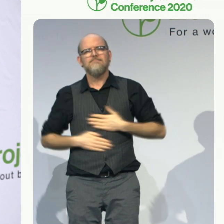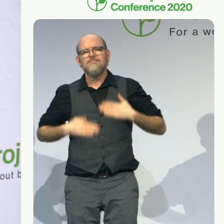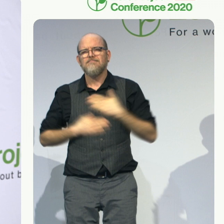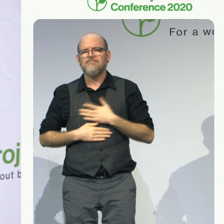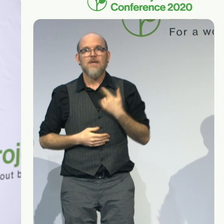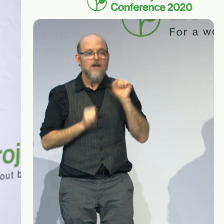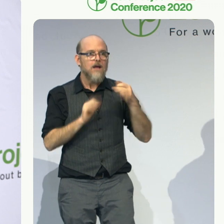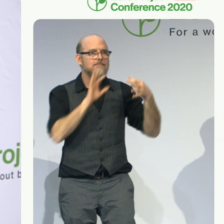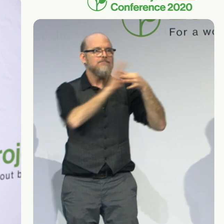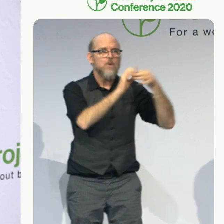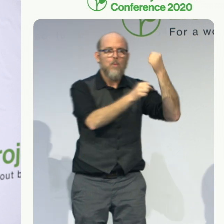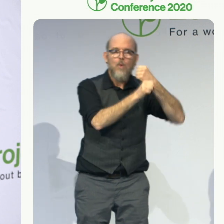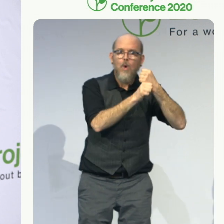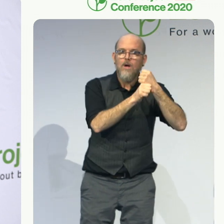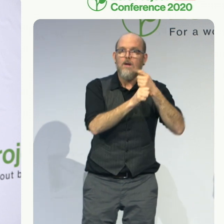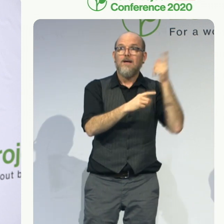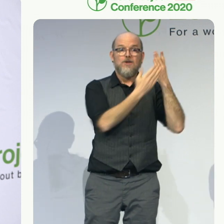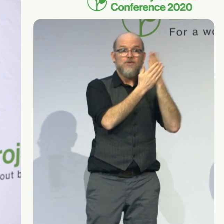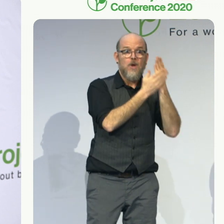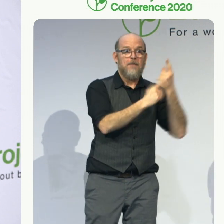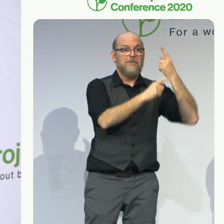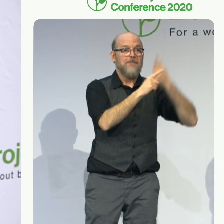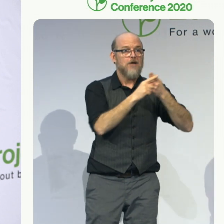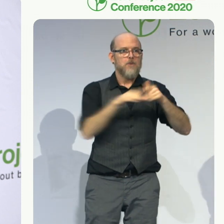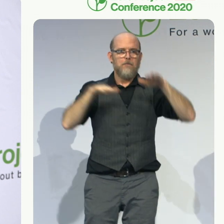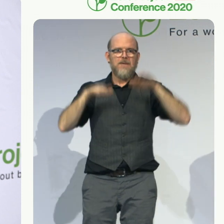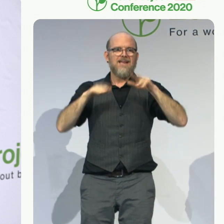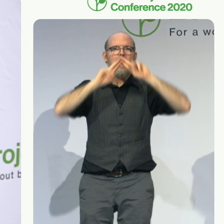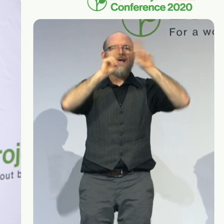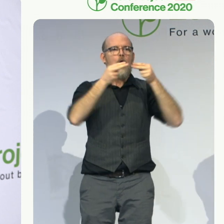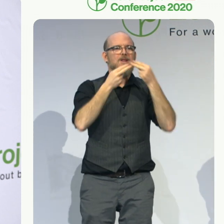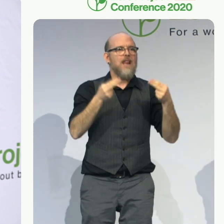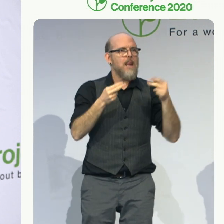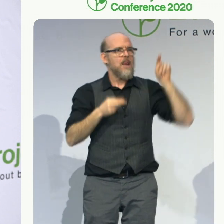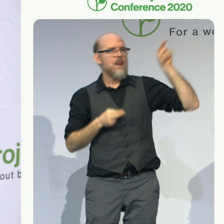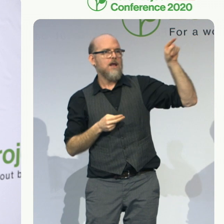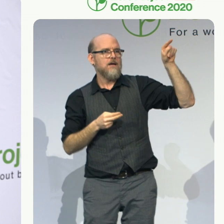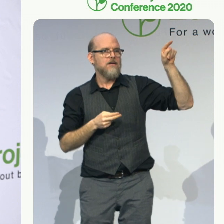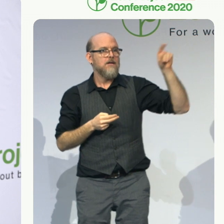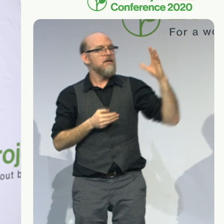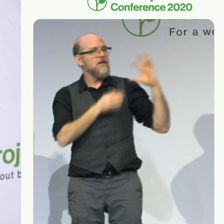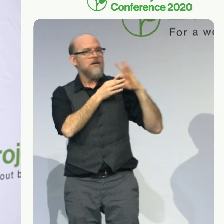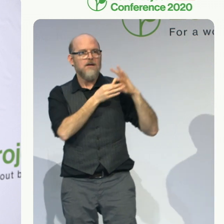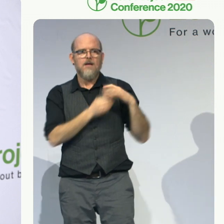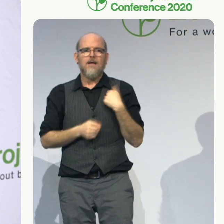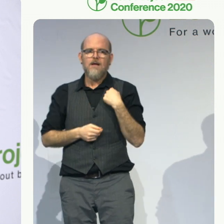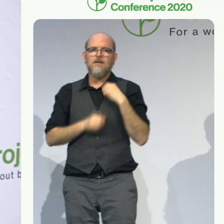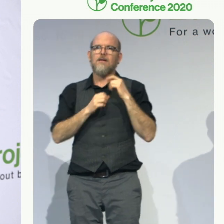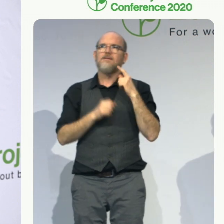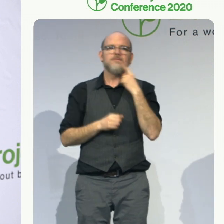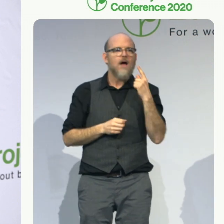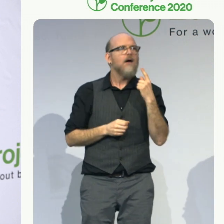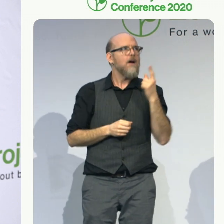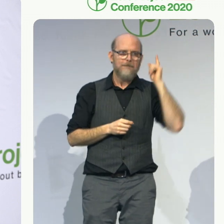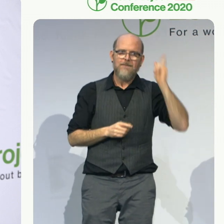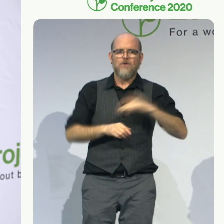Council. Together, they worked hard to find reasonable accommodations that suited my needs. So